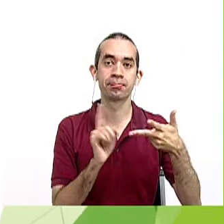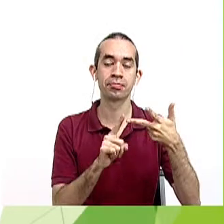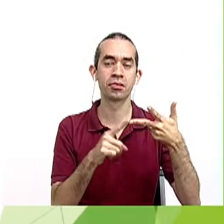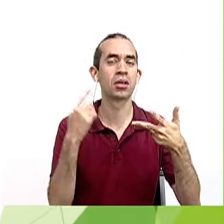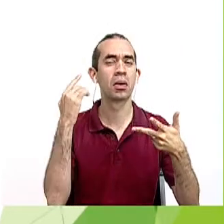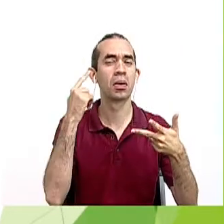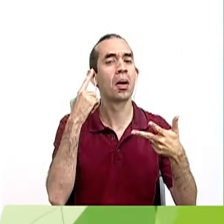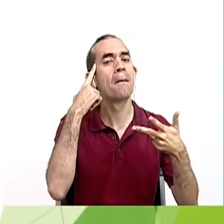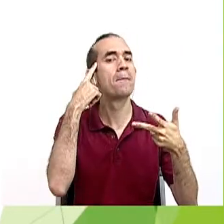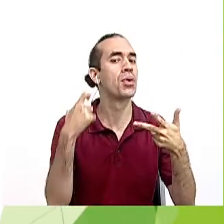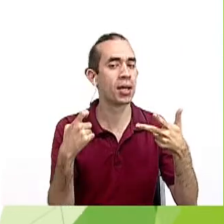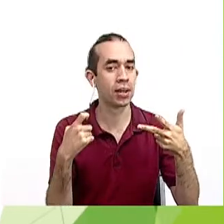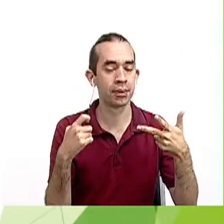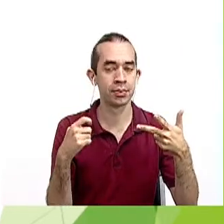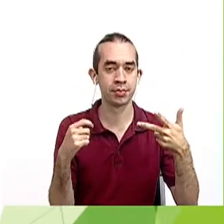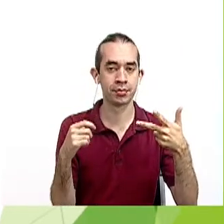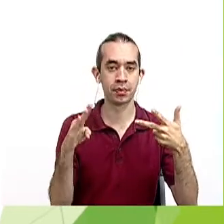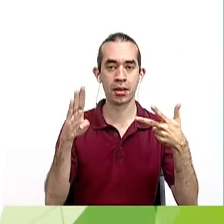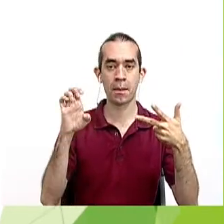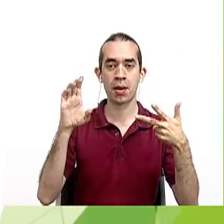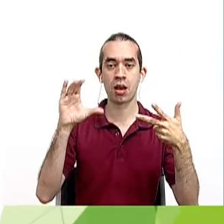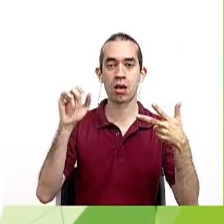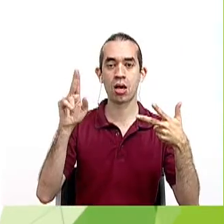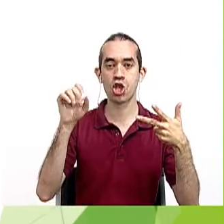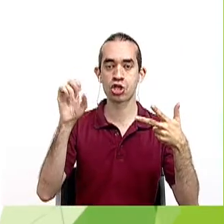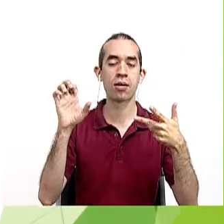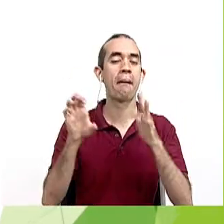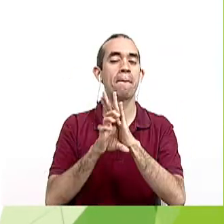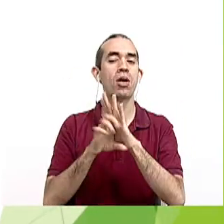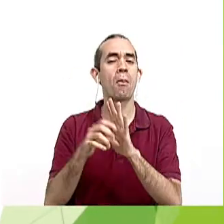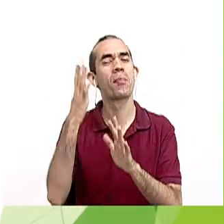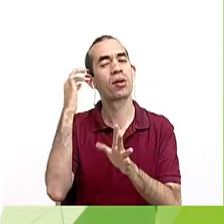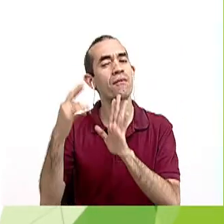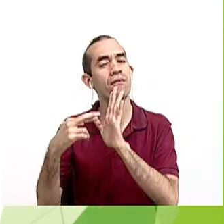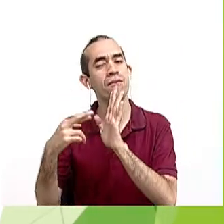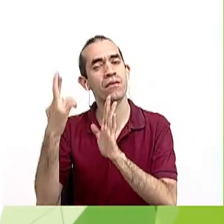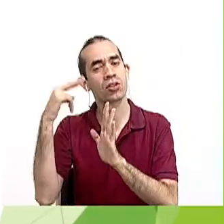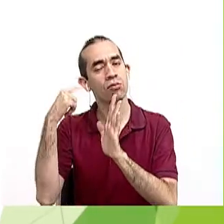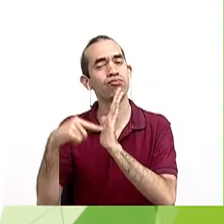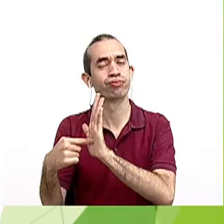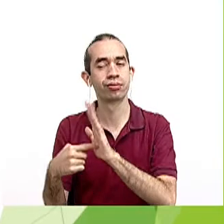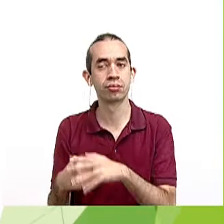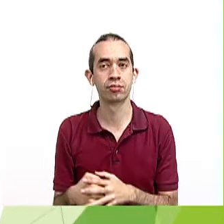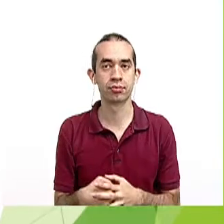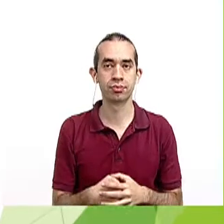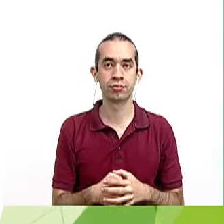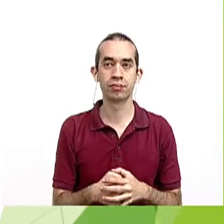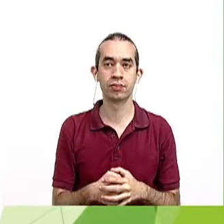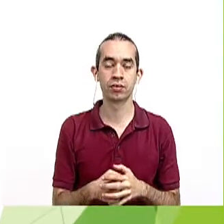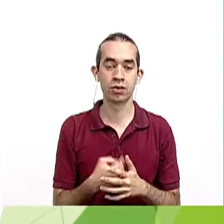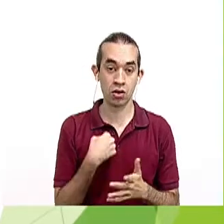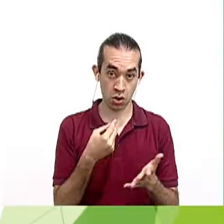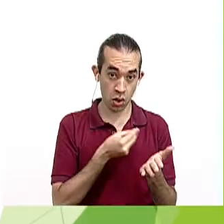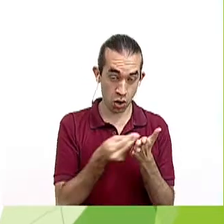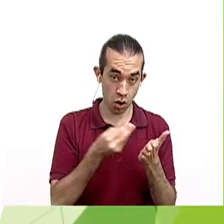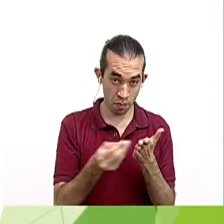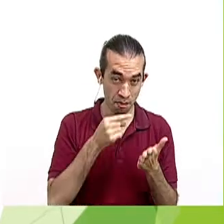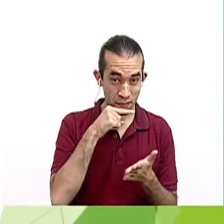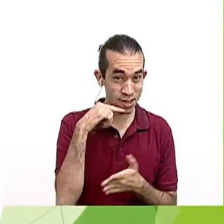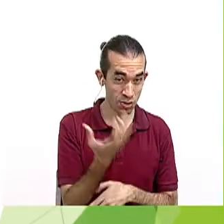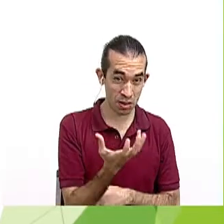it to show the reason. For example, I didn't buy tomatoes because I didn't have